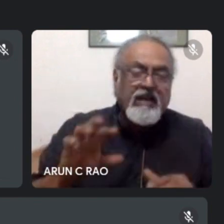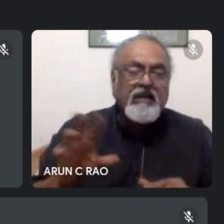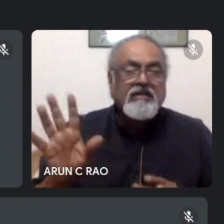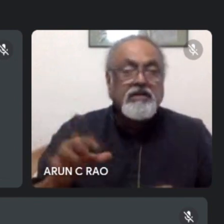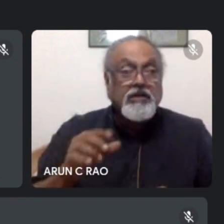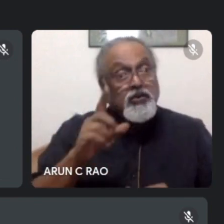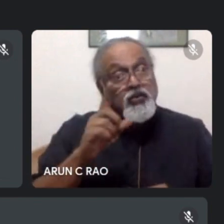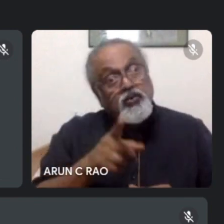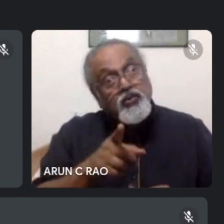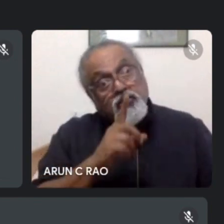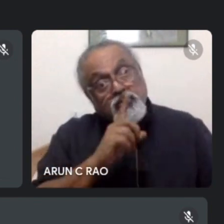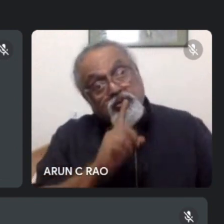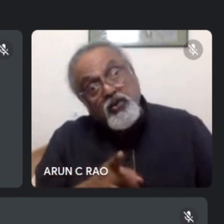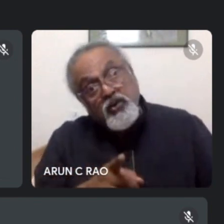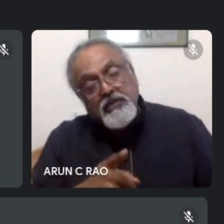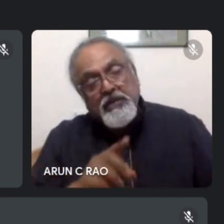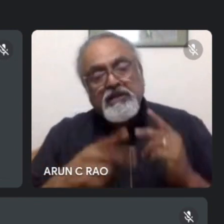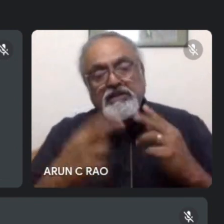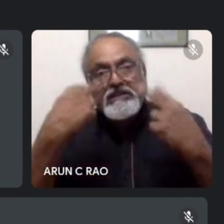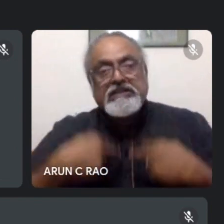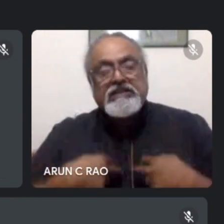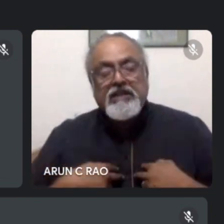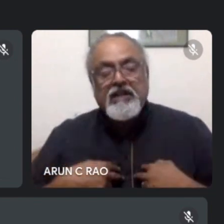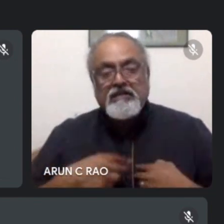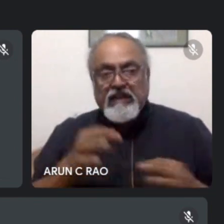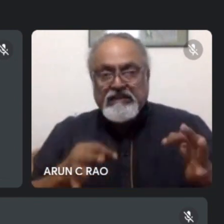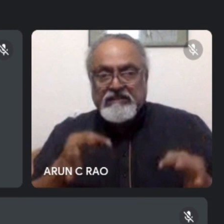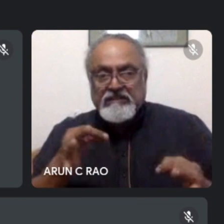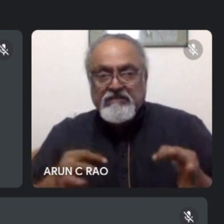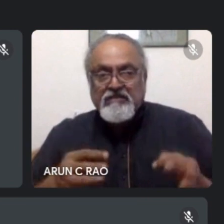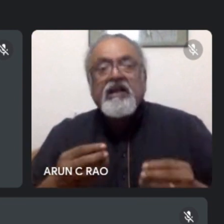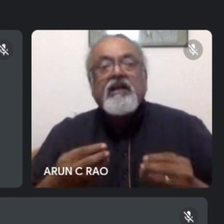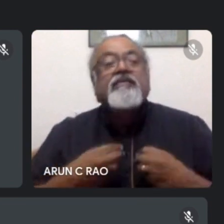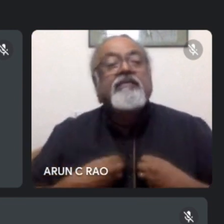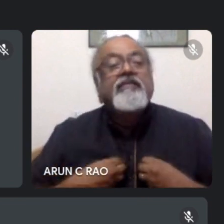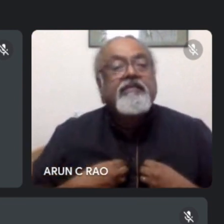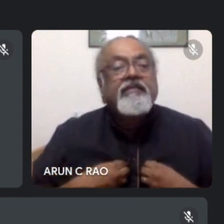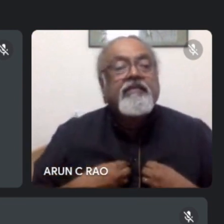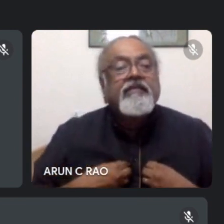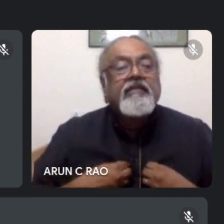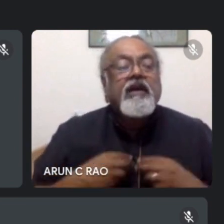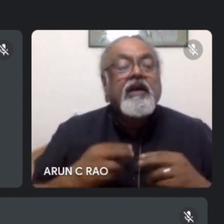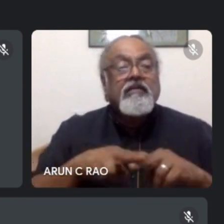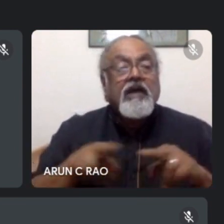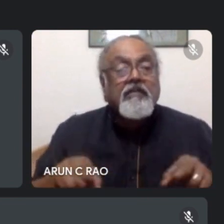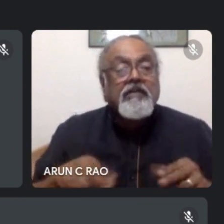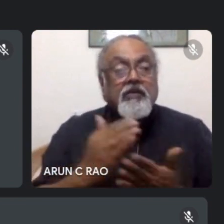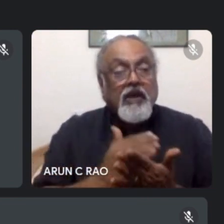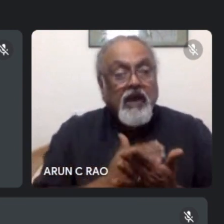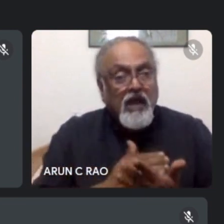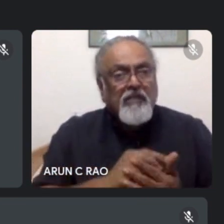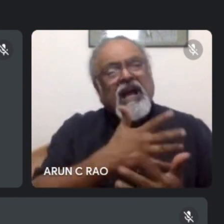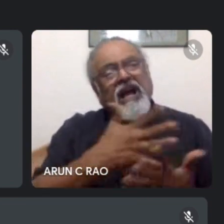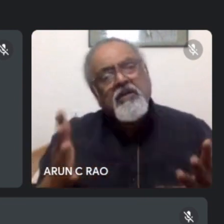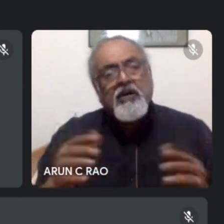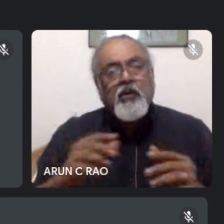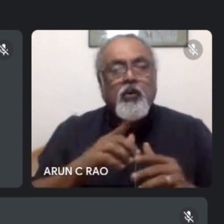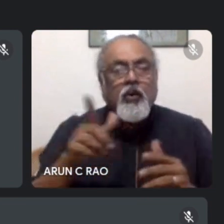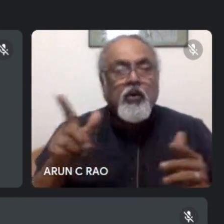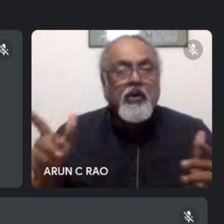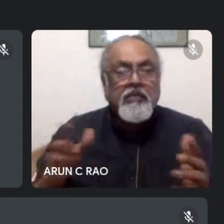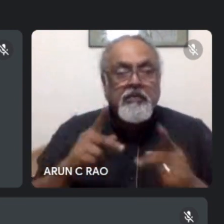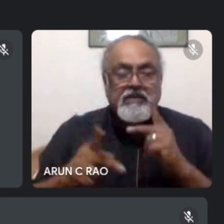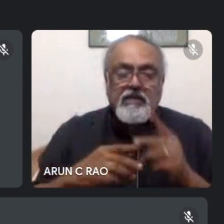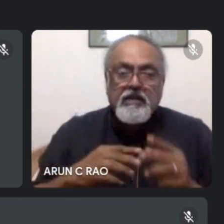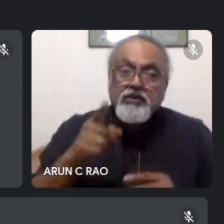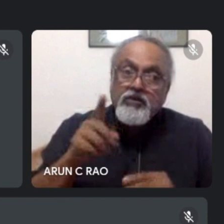capable? That has happened to me even in the family functions or wherever I go. So, and the way they tell it is